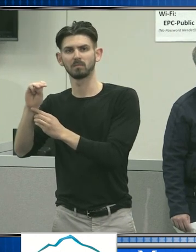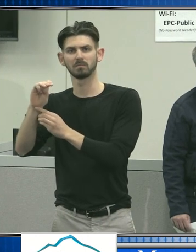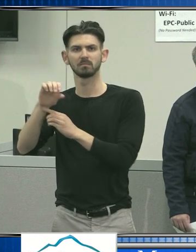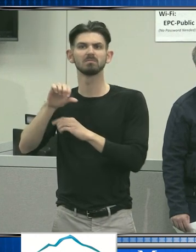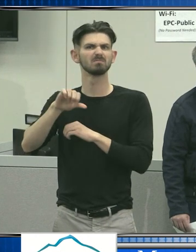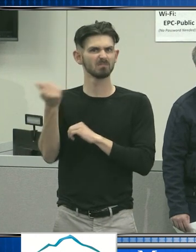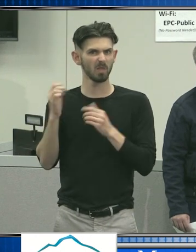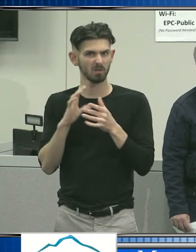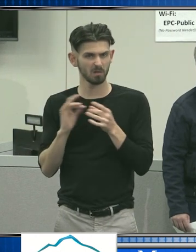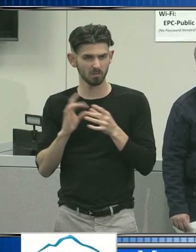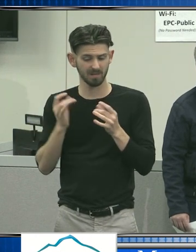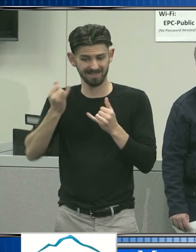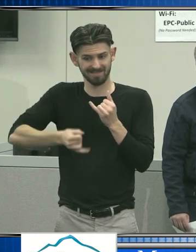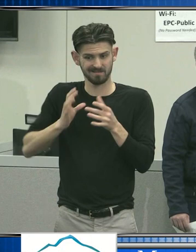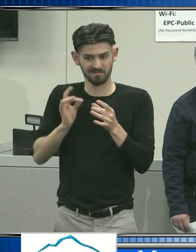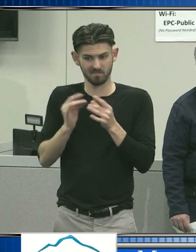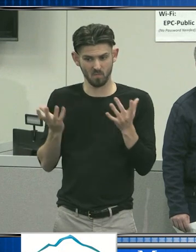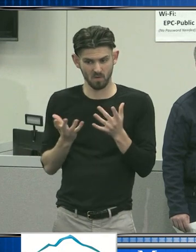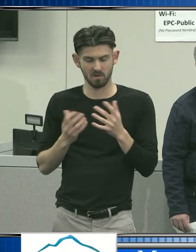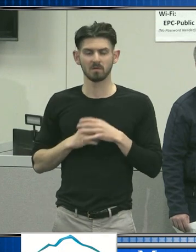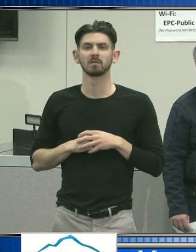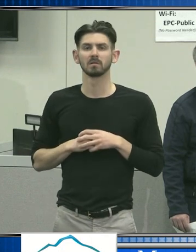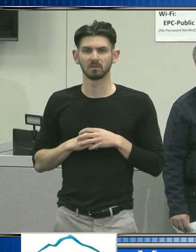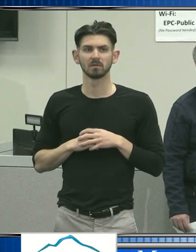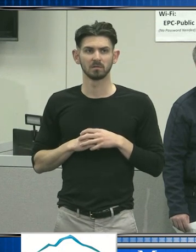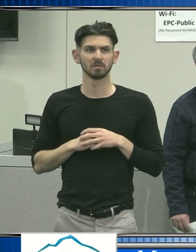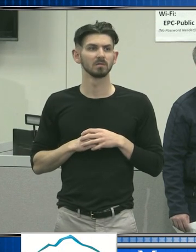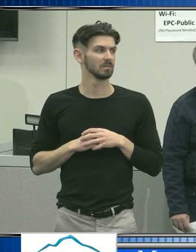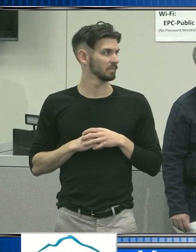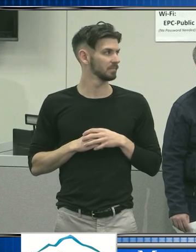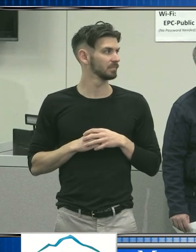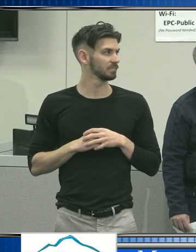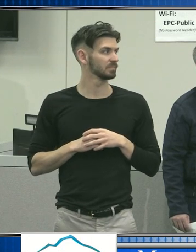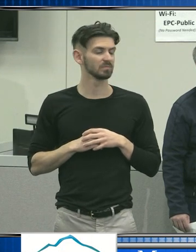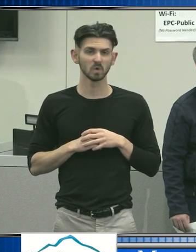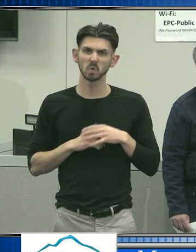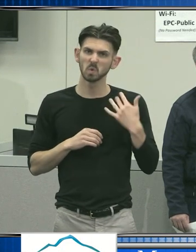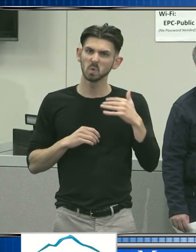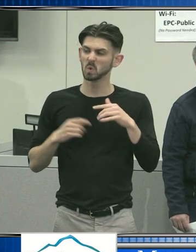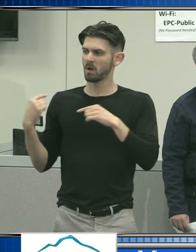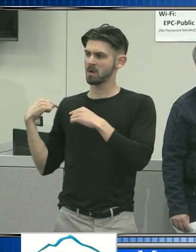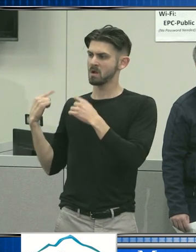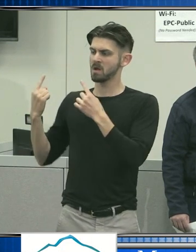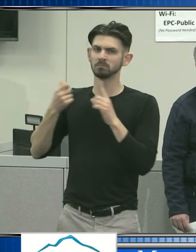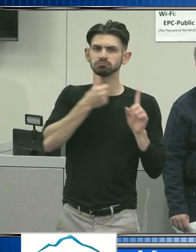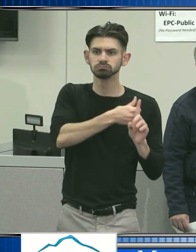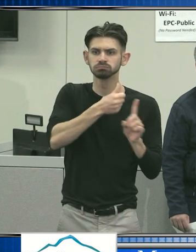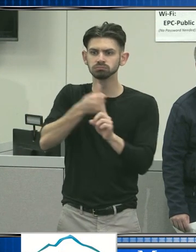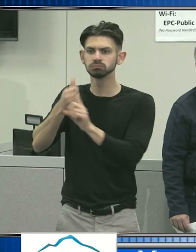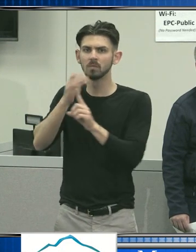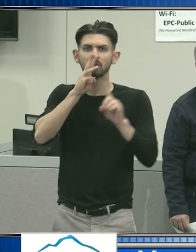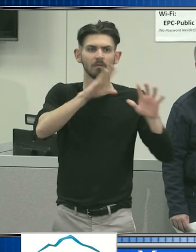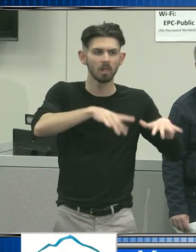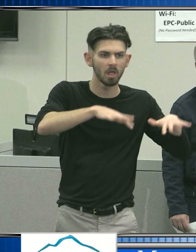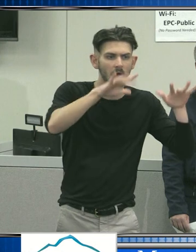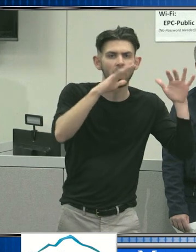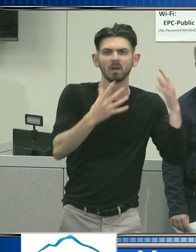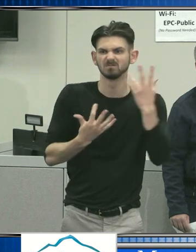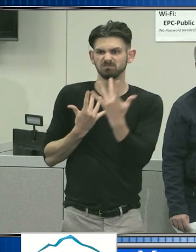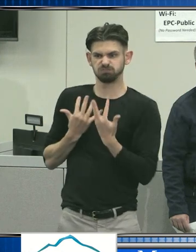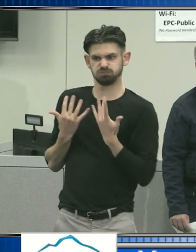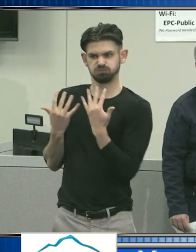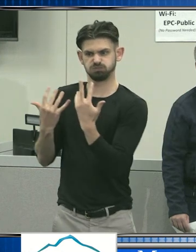questions afterwards, folks, we've been tested before. We've had floods, we've had fires, we've had economic downturns.